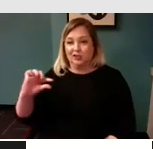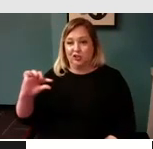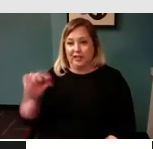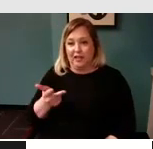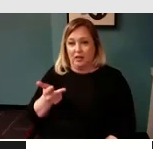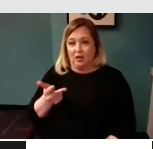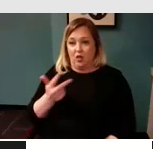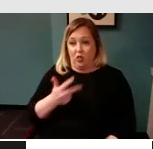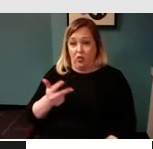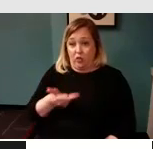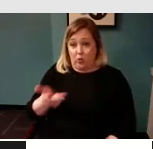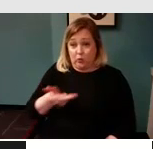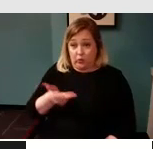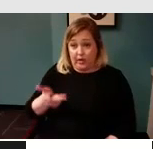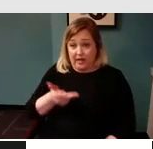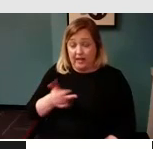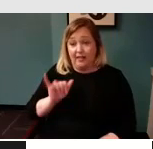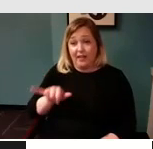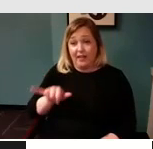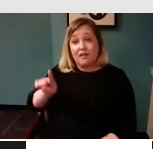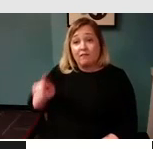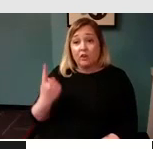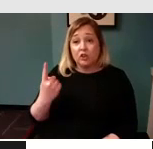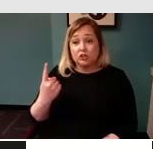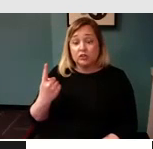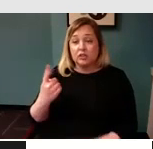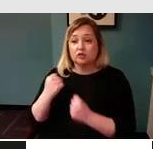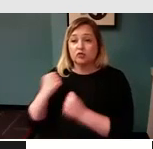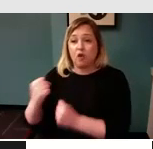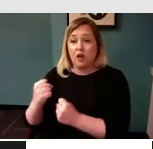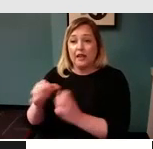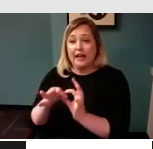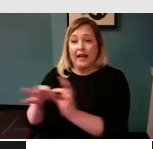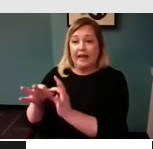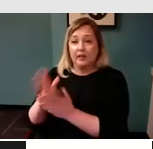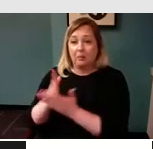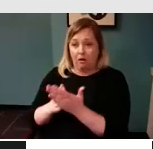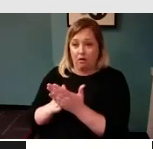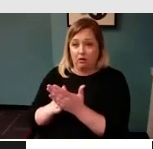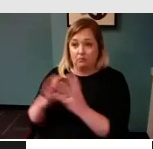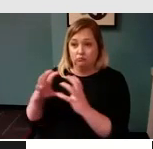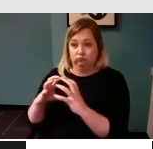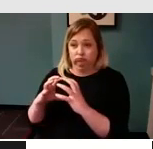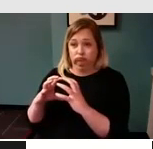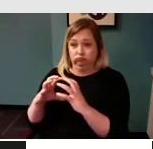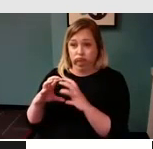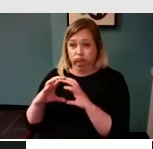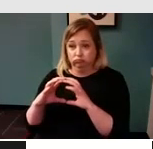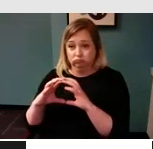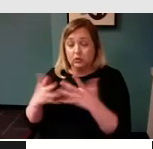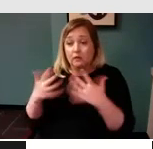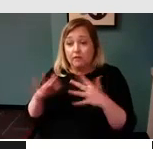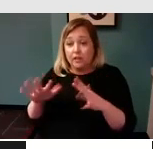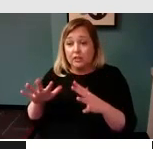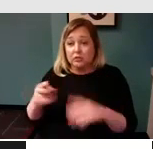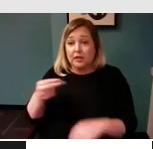connected component of your graph, right? So now we are done with H. We go to G, but G is already